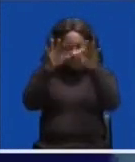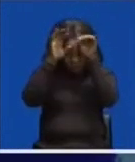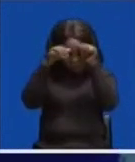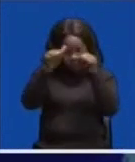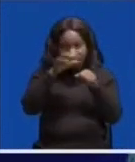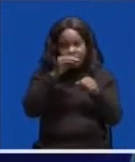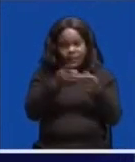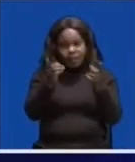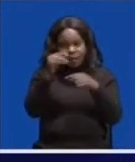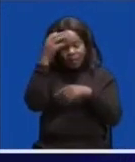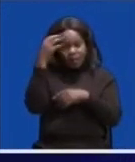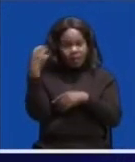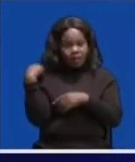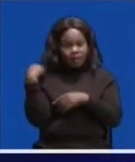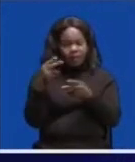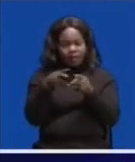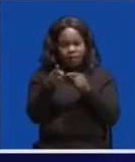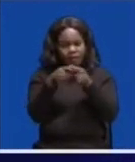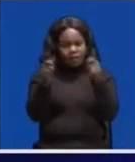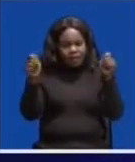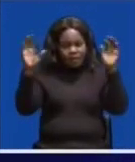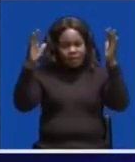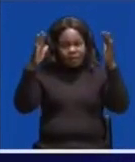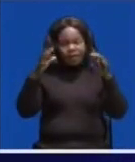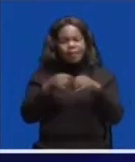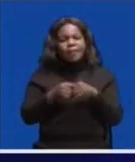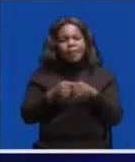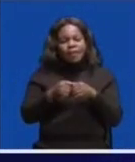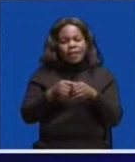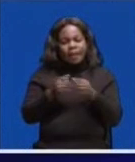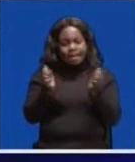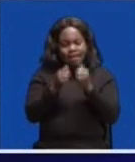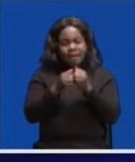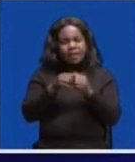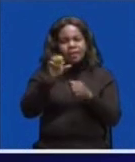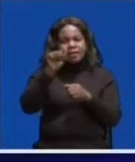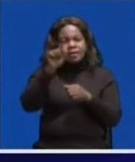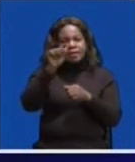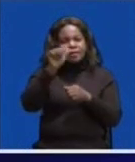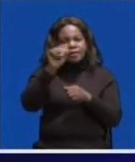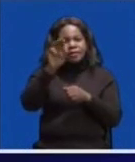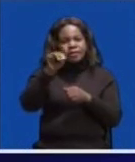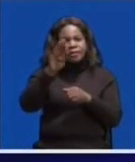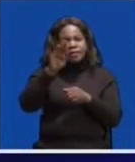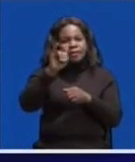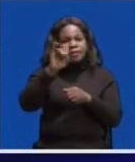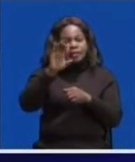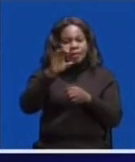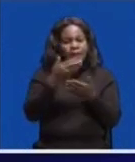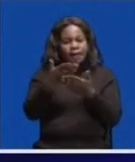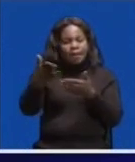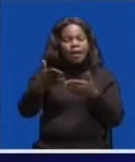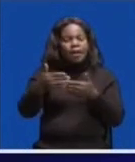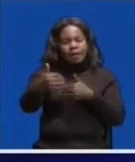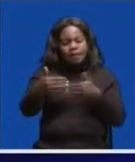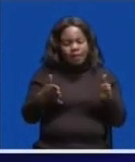Lungu said this when he officiated at the launch of the ZNBC Zambia Buy a Brick campaign in Chibombo